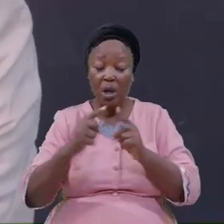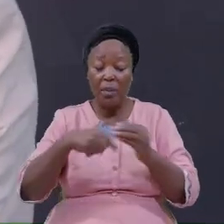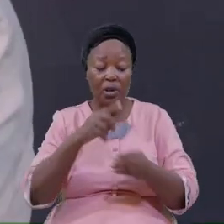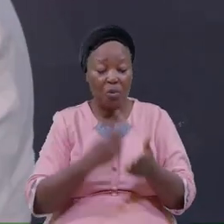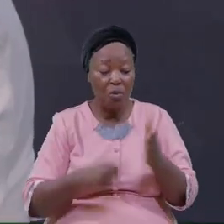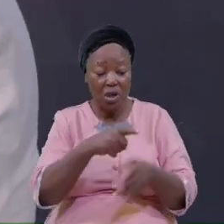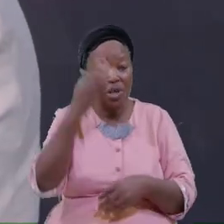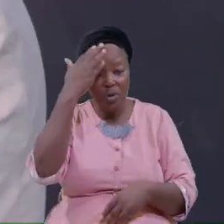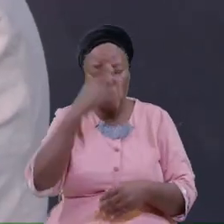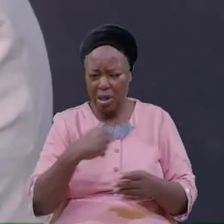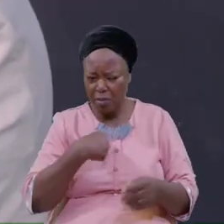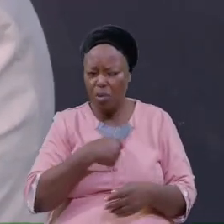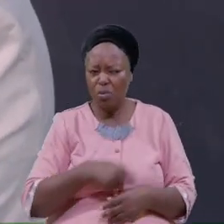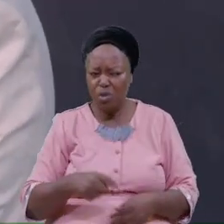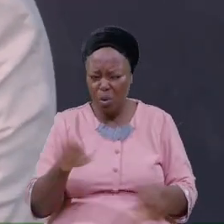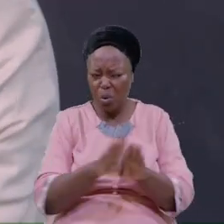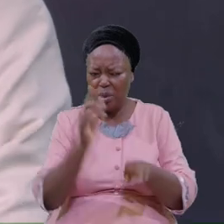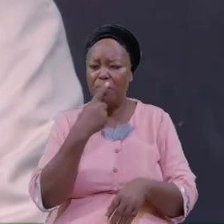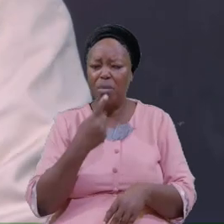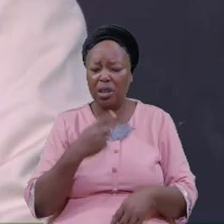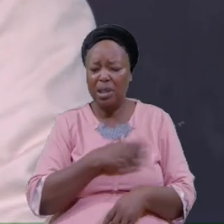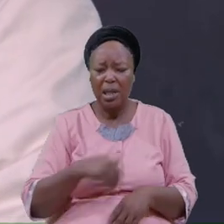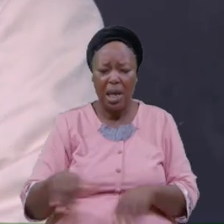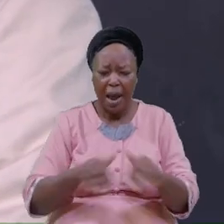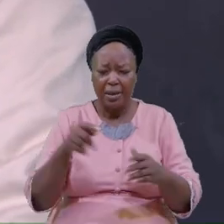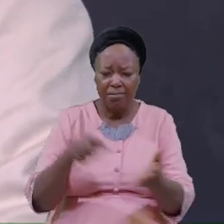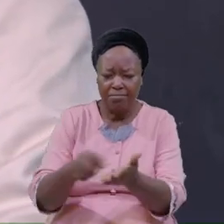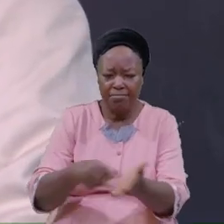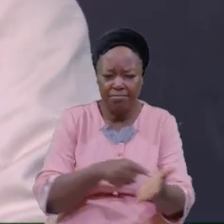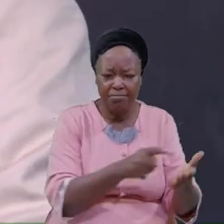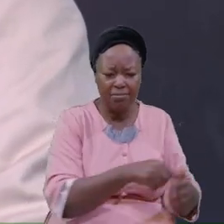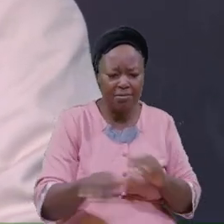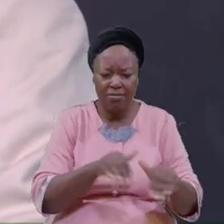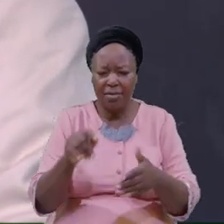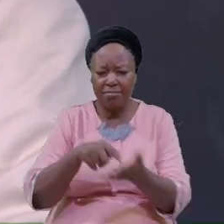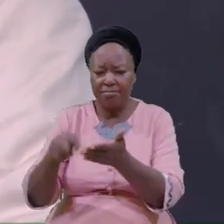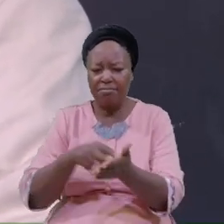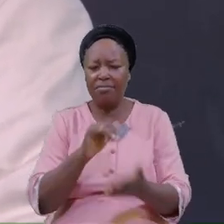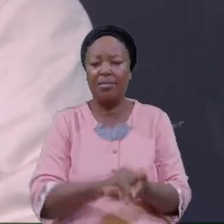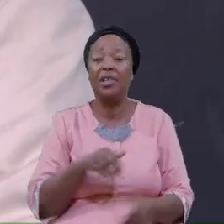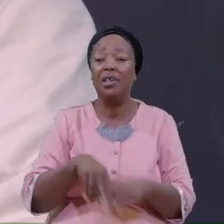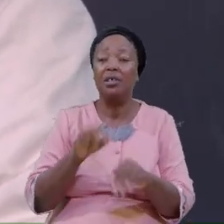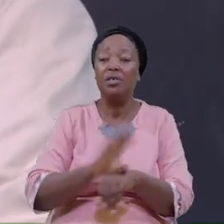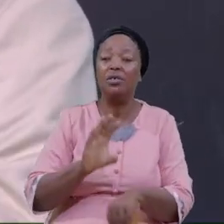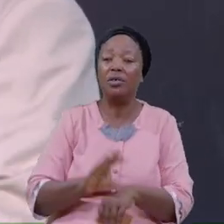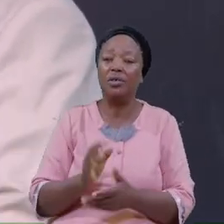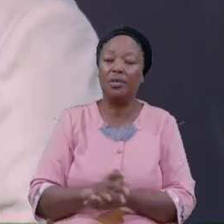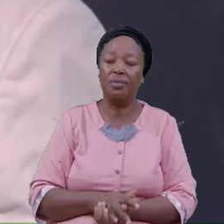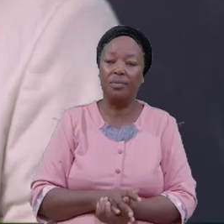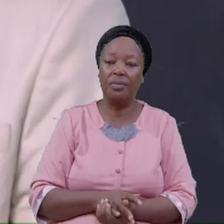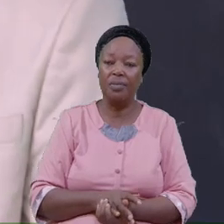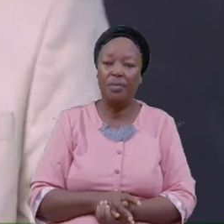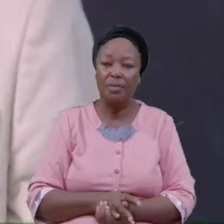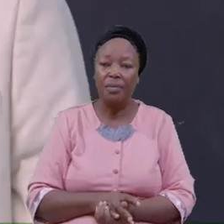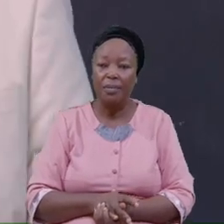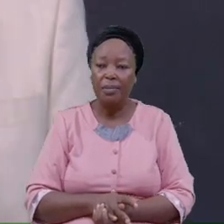up, they act like this and act like that. Ah, je sais que le prédicateur est informé de ceci, de cela, et il peut en